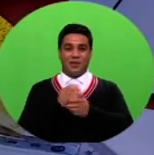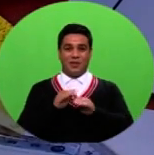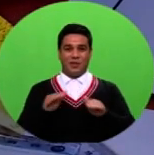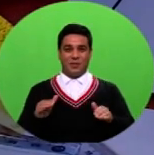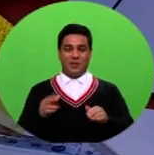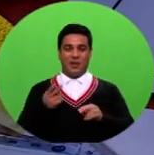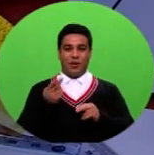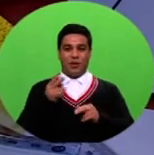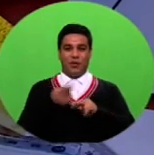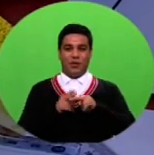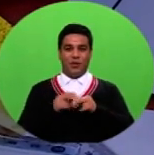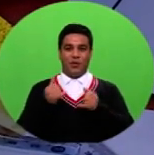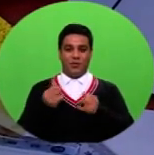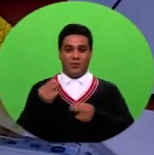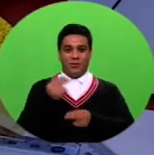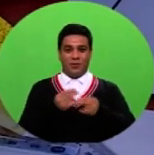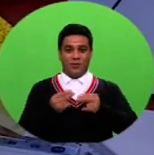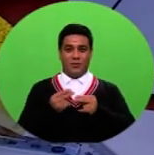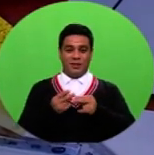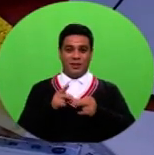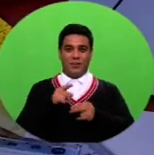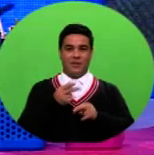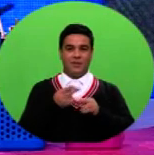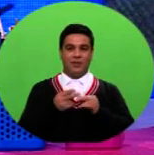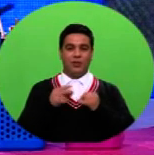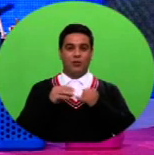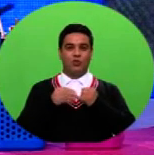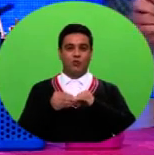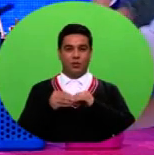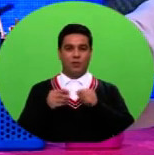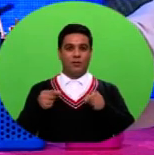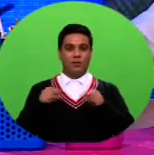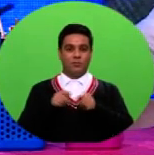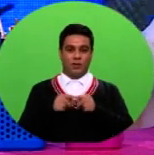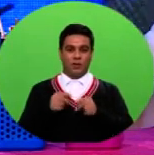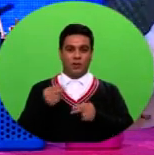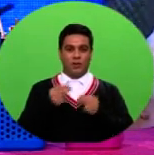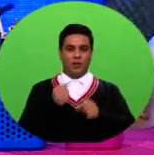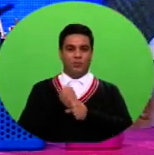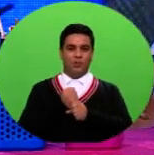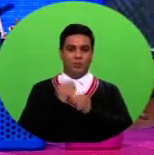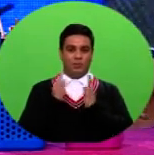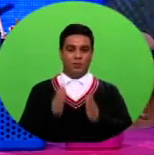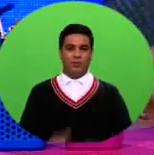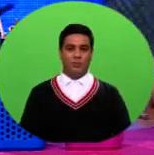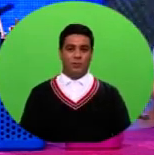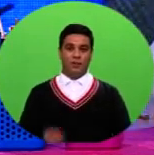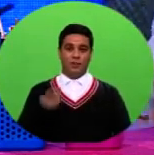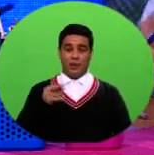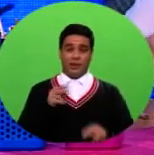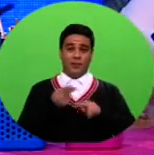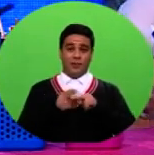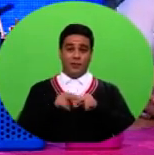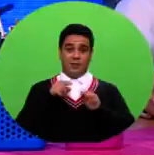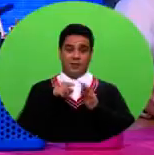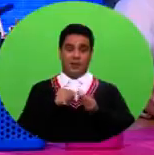biz buklash chizig'ini mana bunday siyoh qolmagan ruchka bilan chizib olamiz. Buning uchun